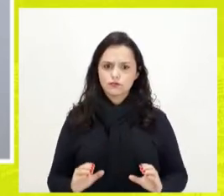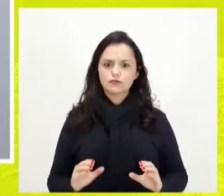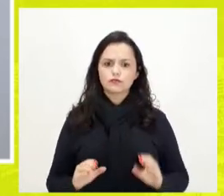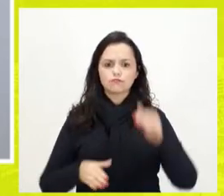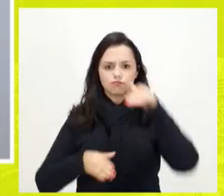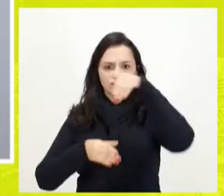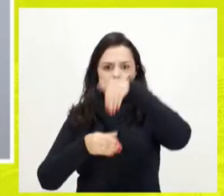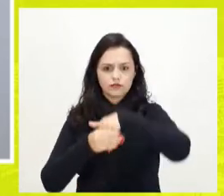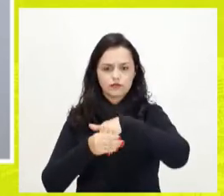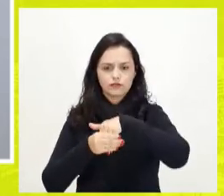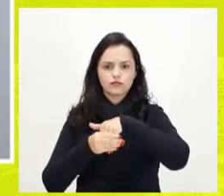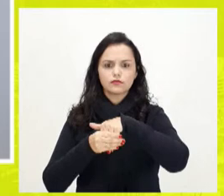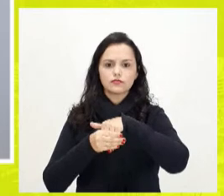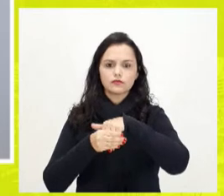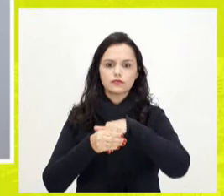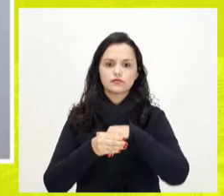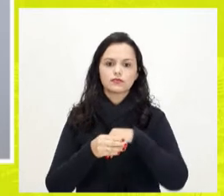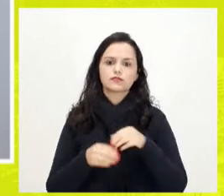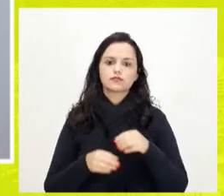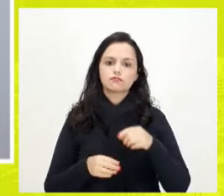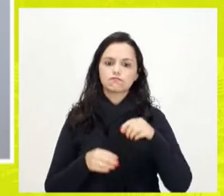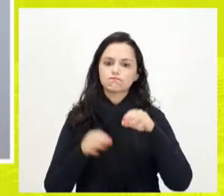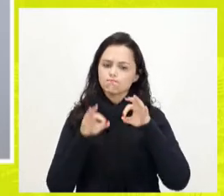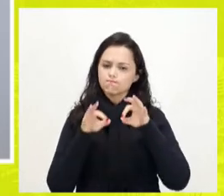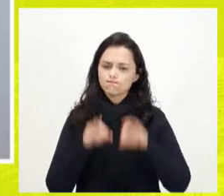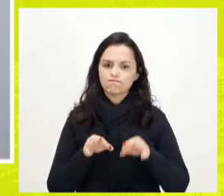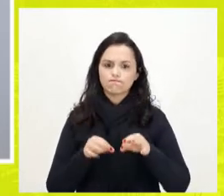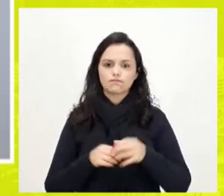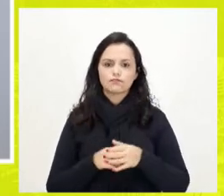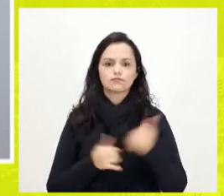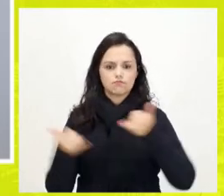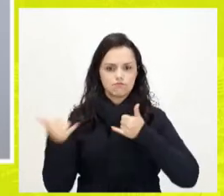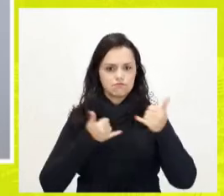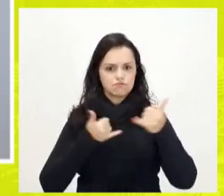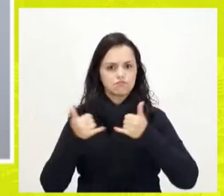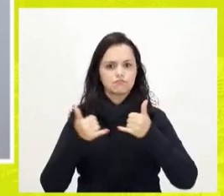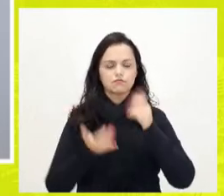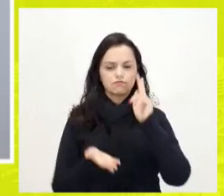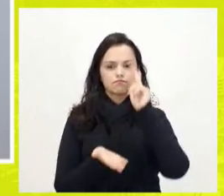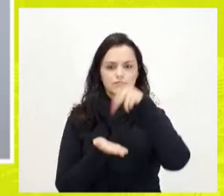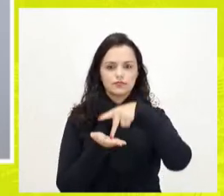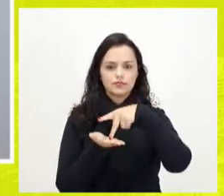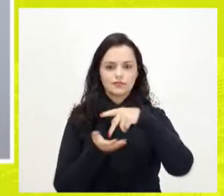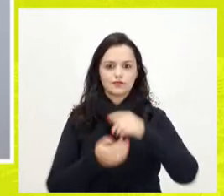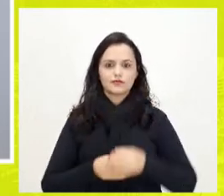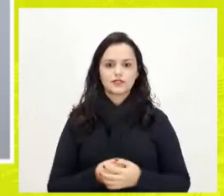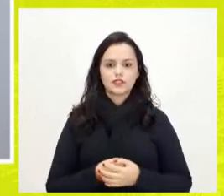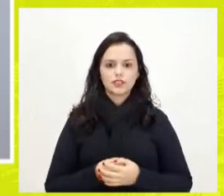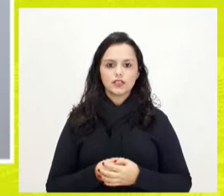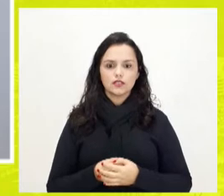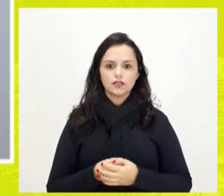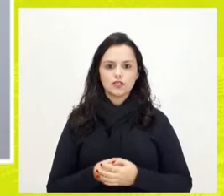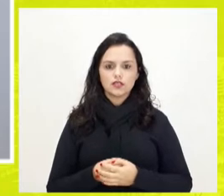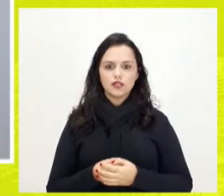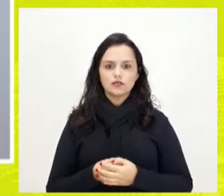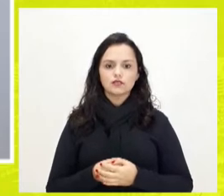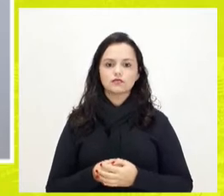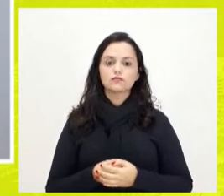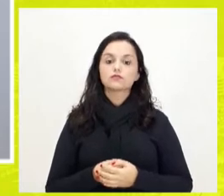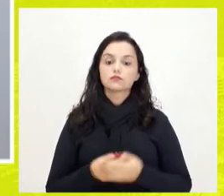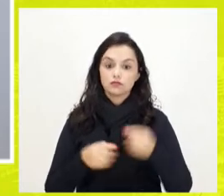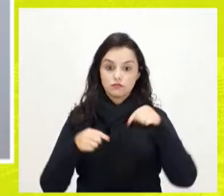the right of all citizens to act according to their rights and that's